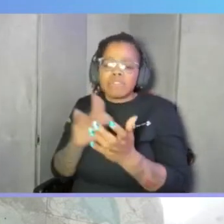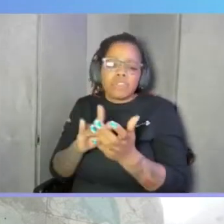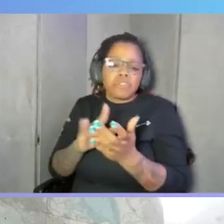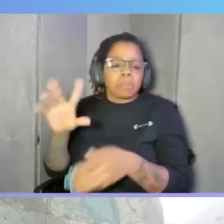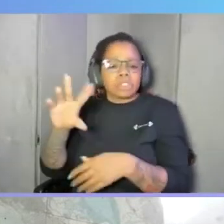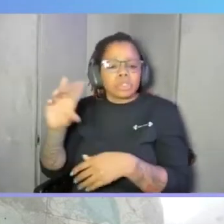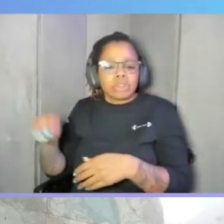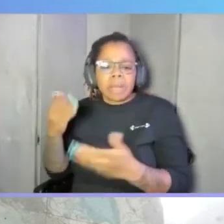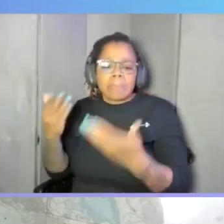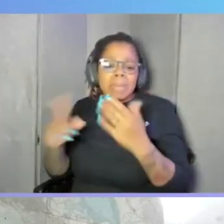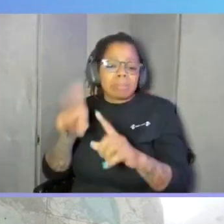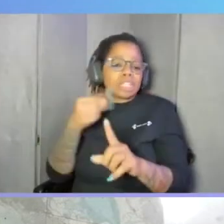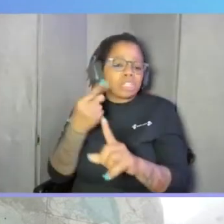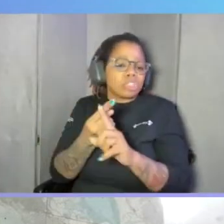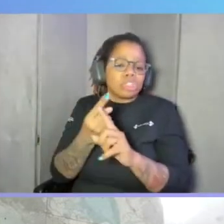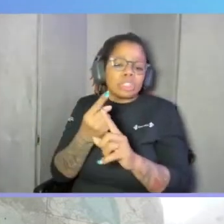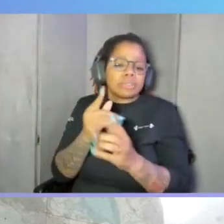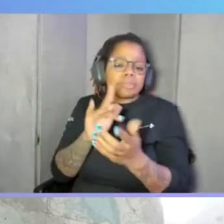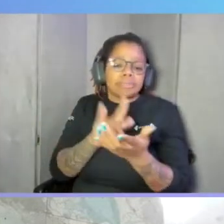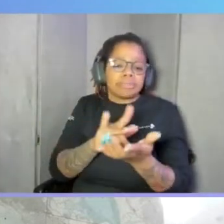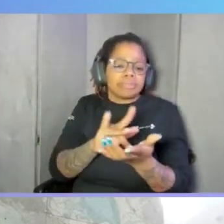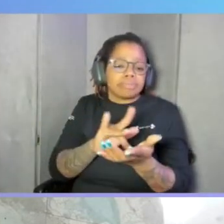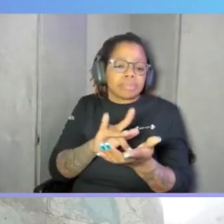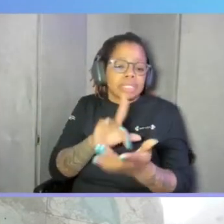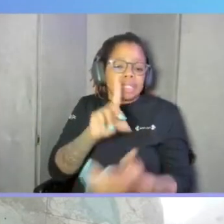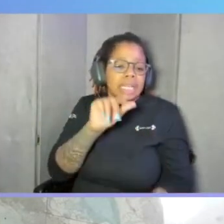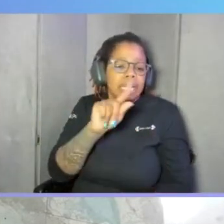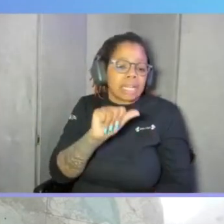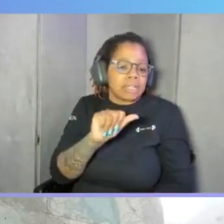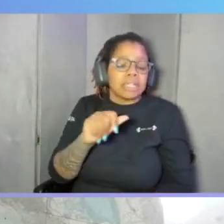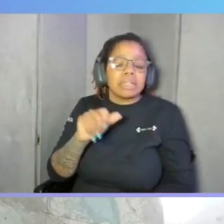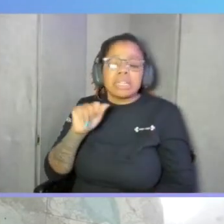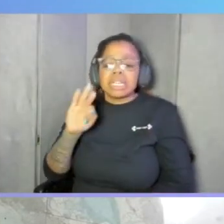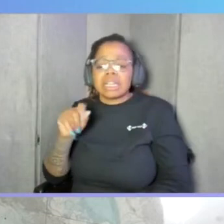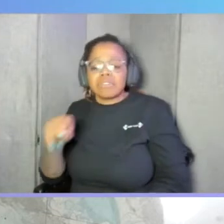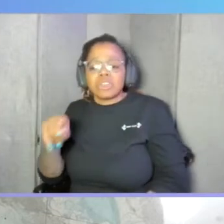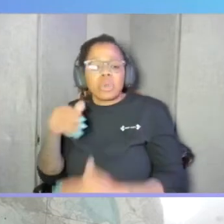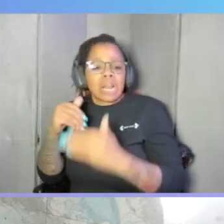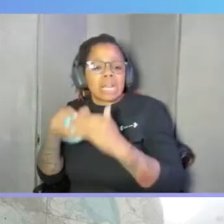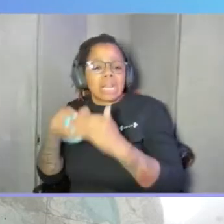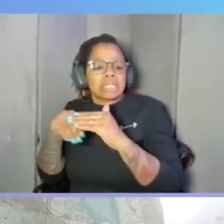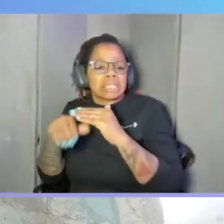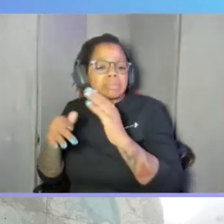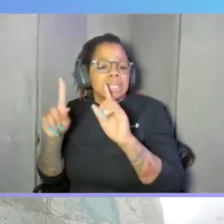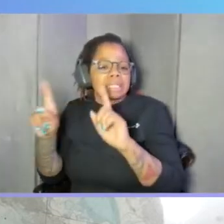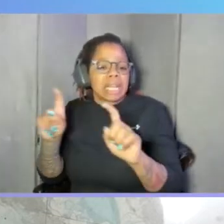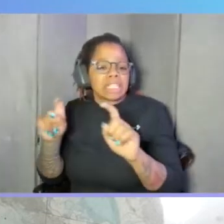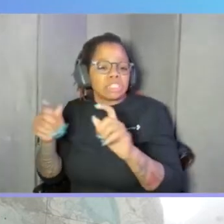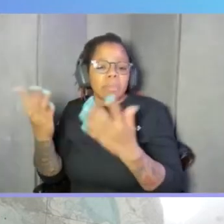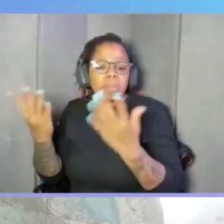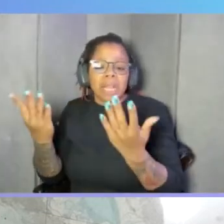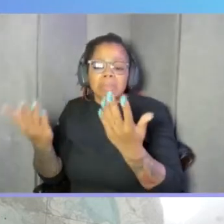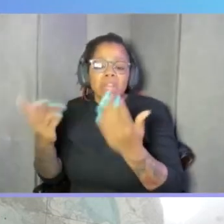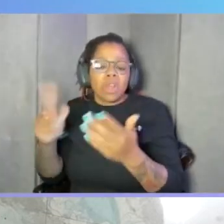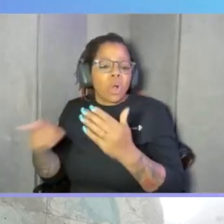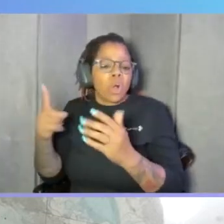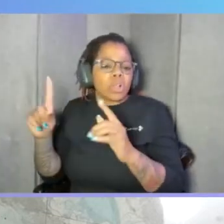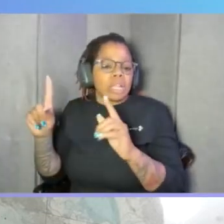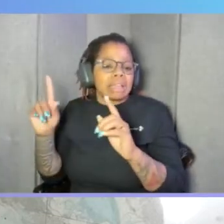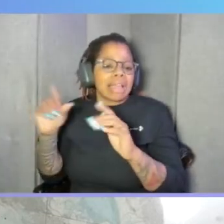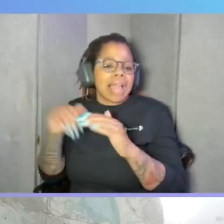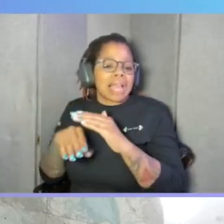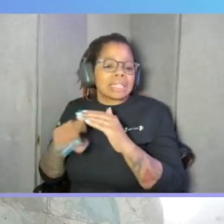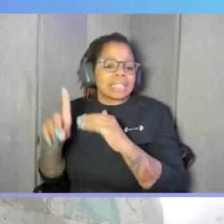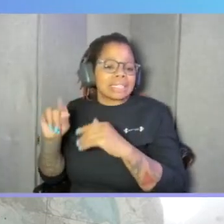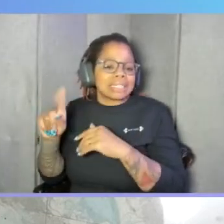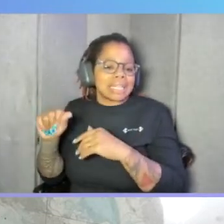it might just be pharmaceutical data. If you're an accessibility tester, it might just be accessibility data and